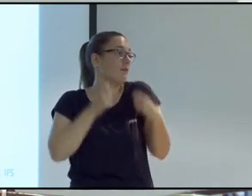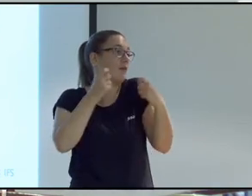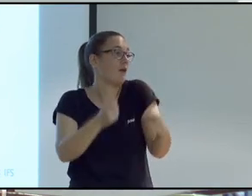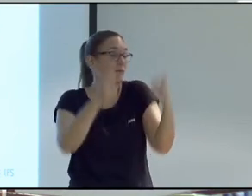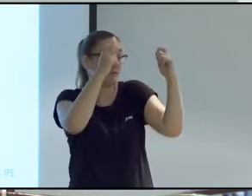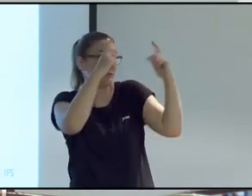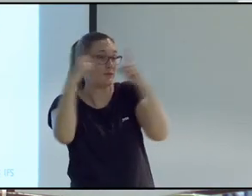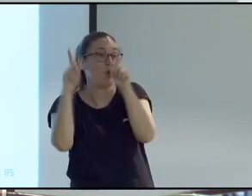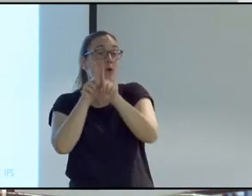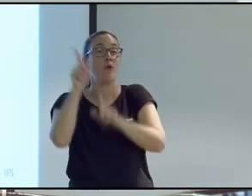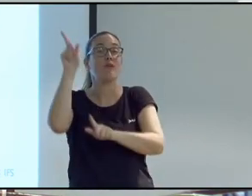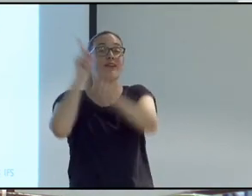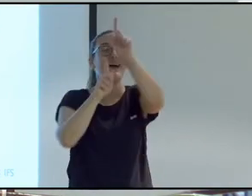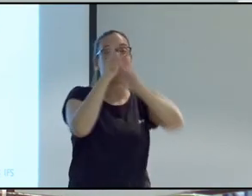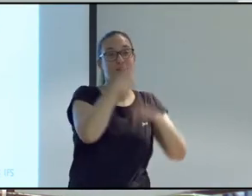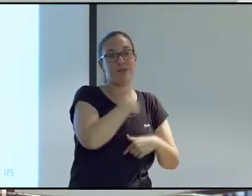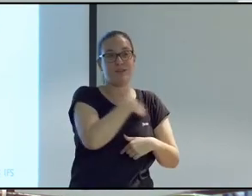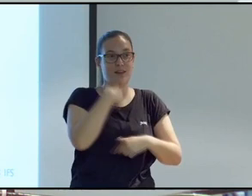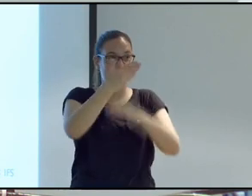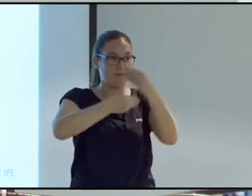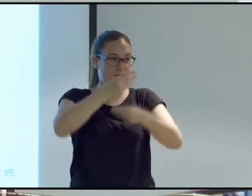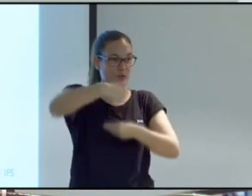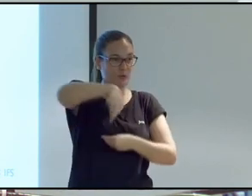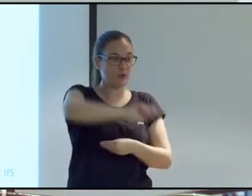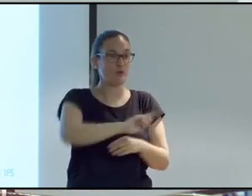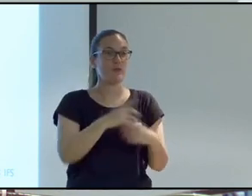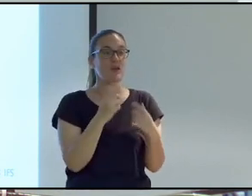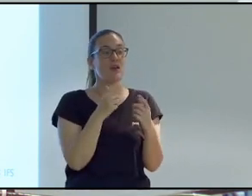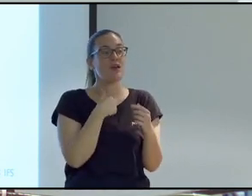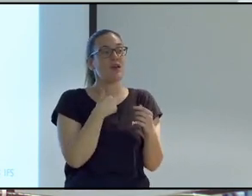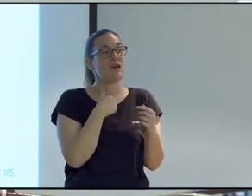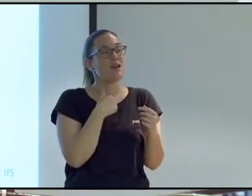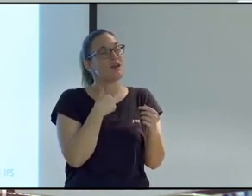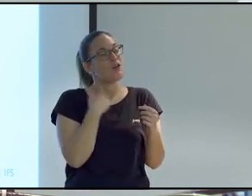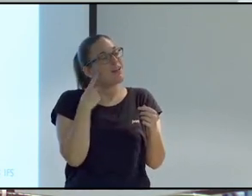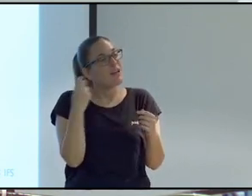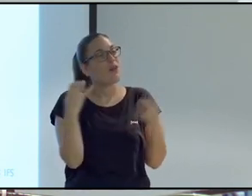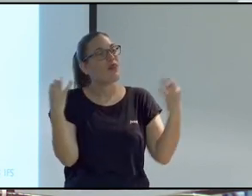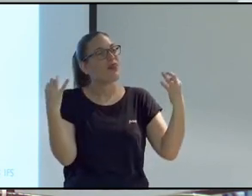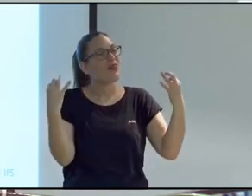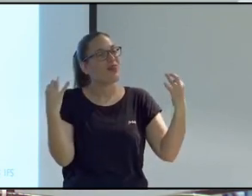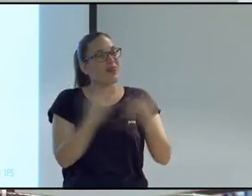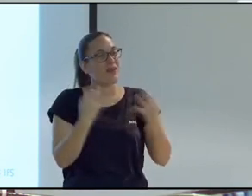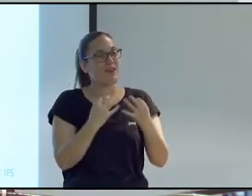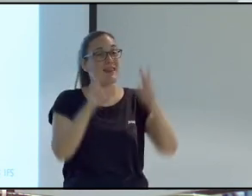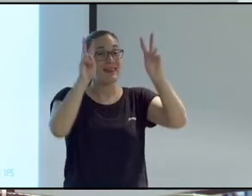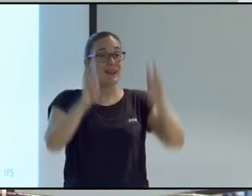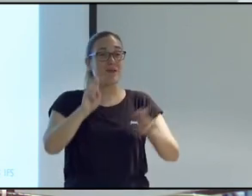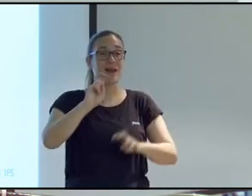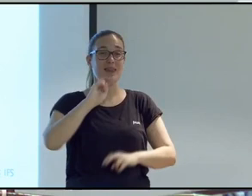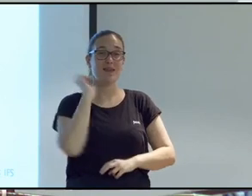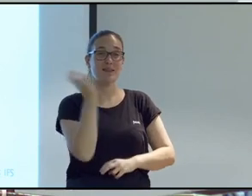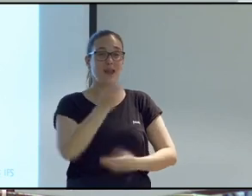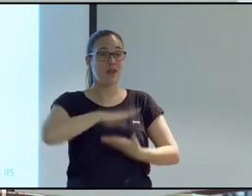wanted to tell you. My intention, as I stated at the beginning of my conference, was that I wanted to generate a deep